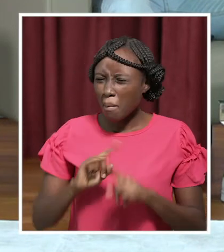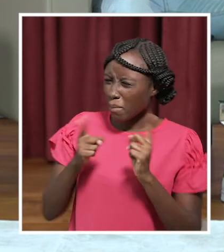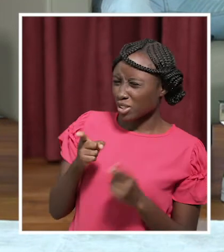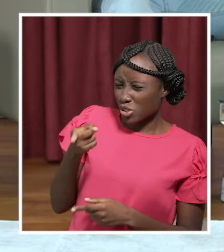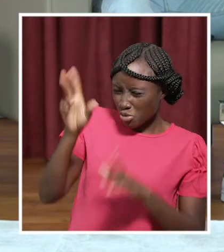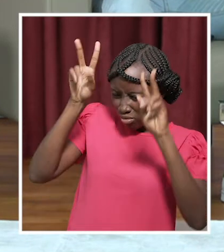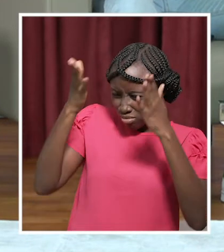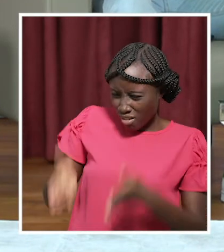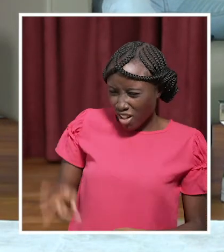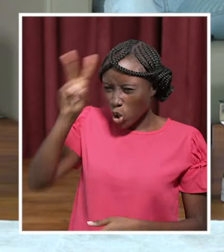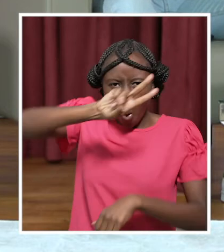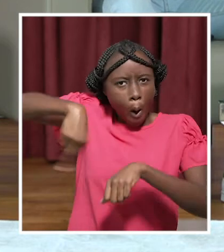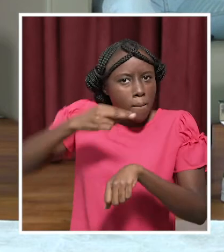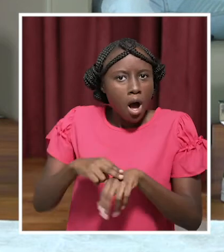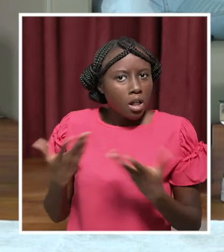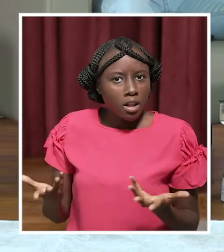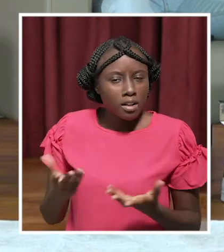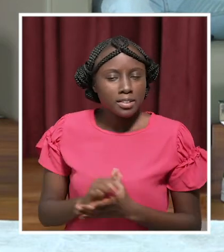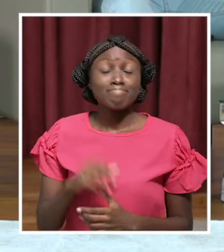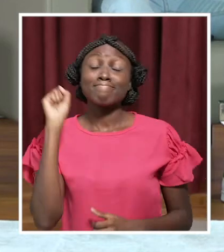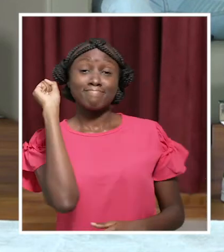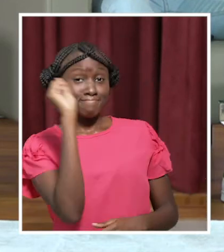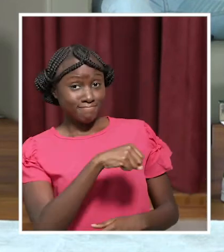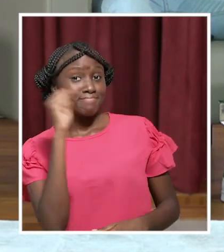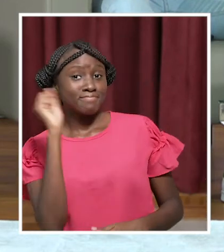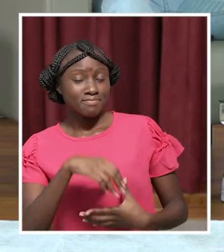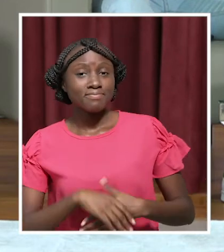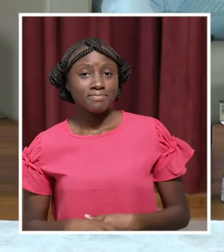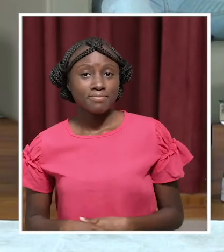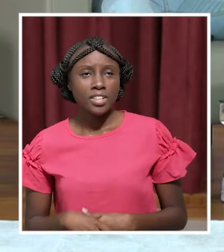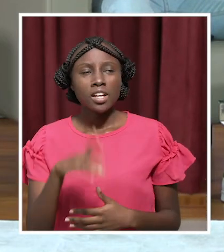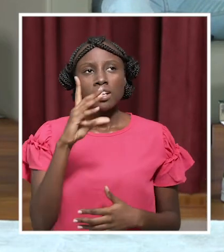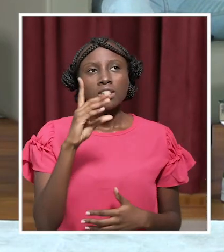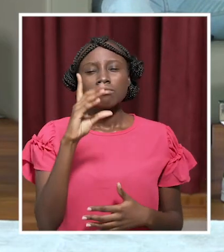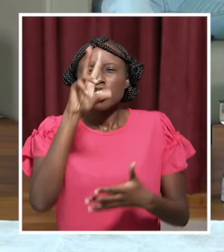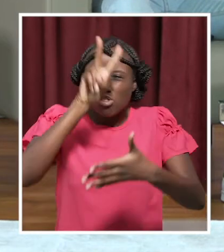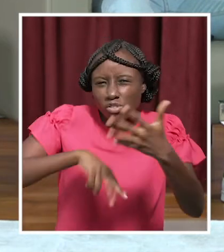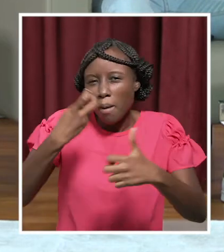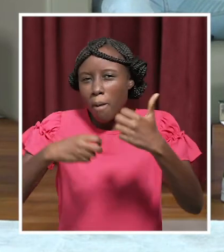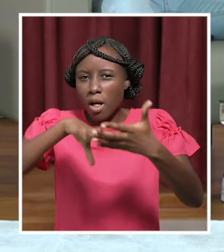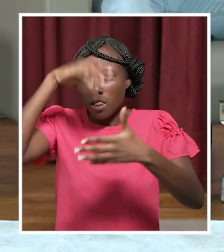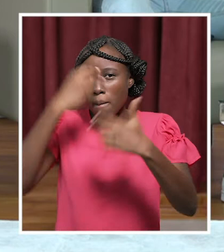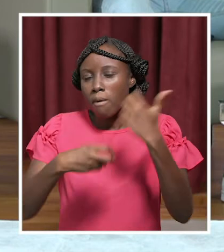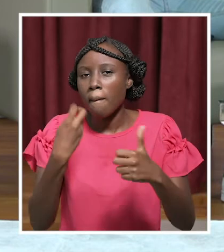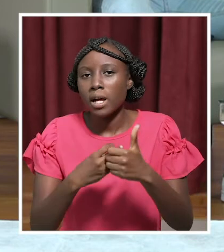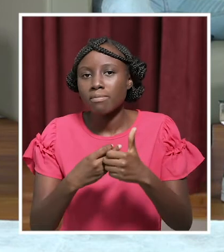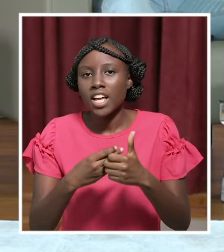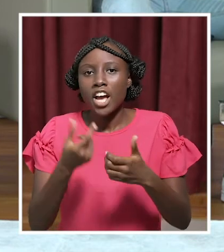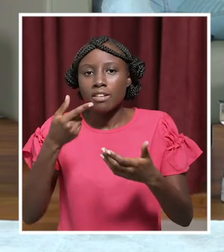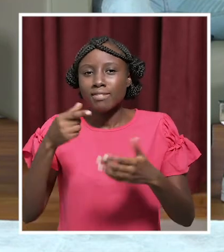person. And that's it. The thing is, dyslexia is not necessarily a physical